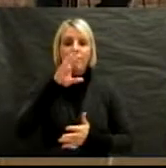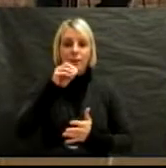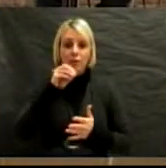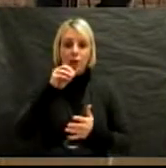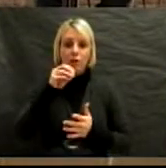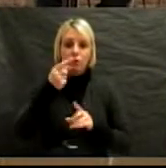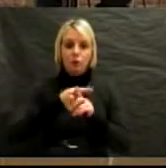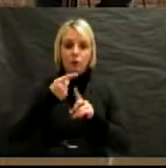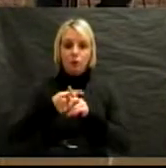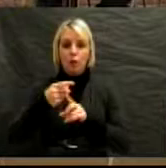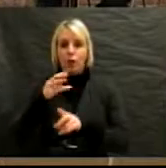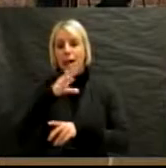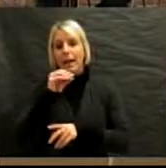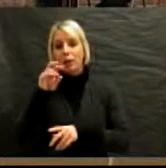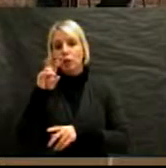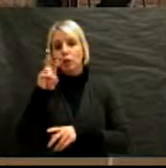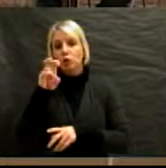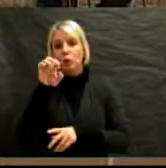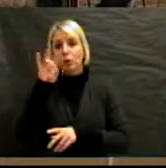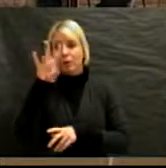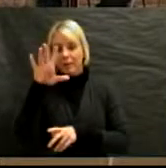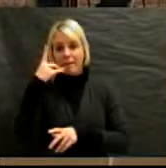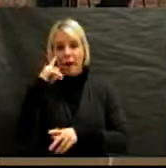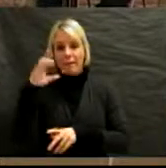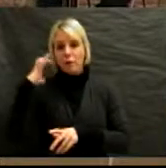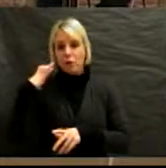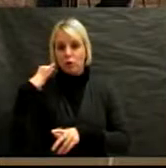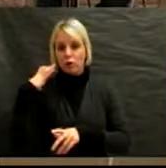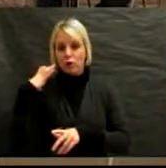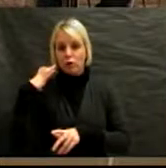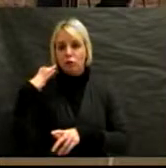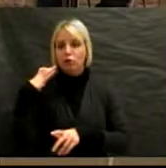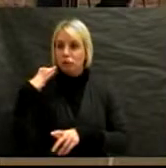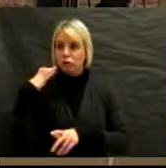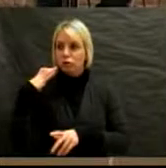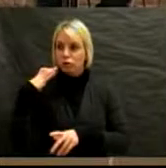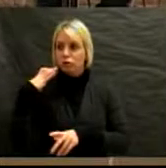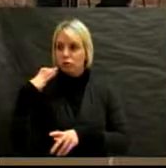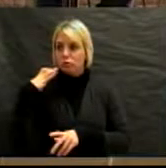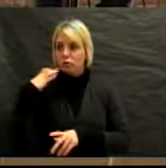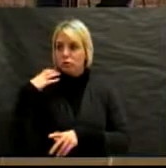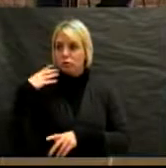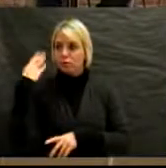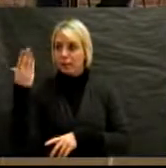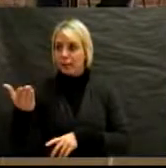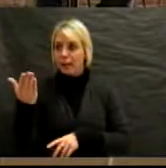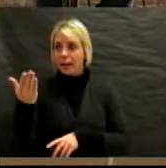that they were right there. So that's an amendment to the motion that I would make at this time,